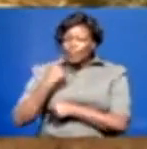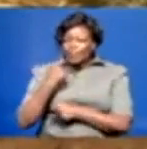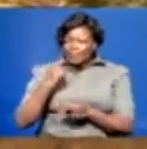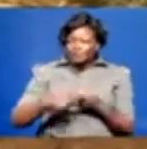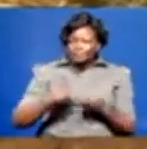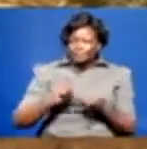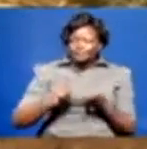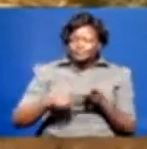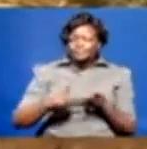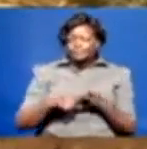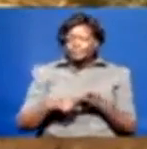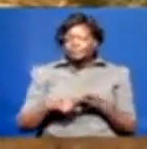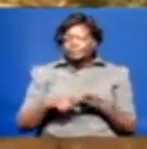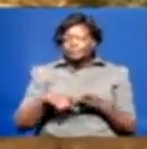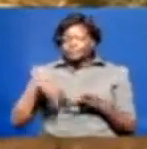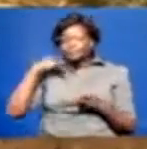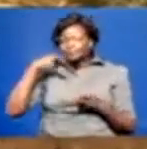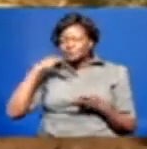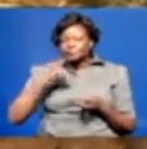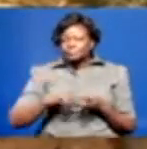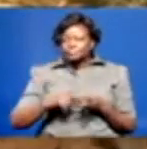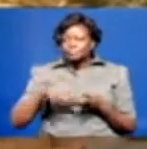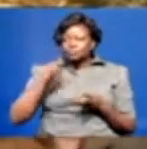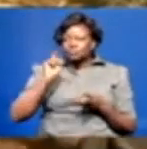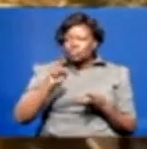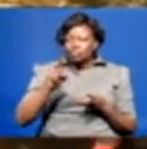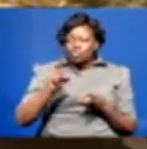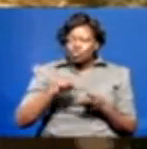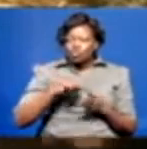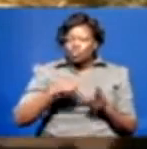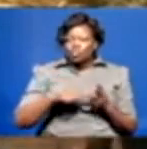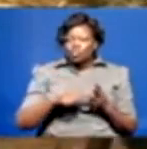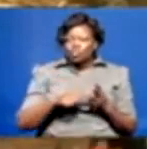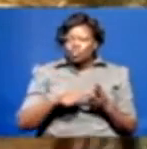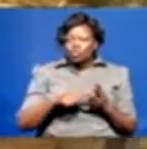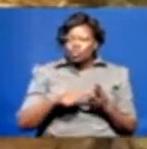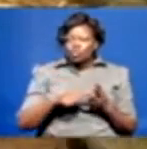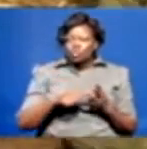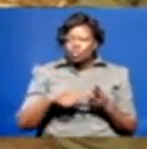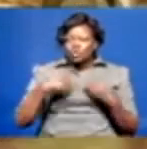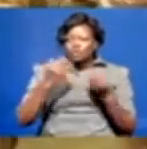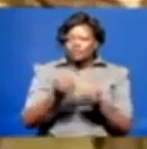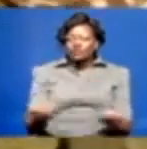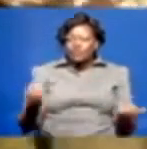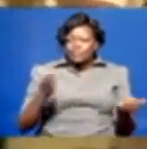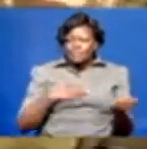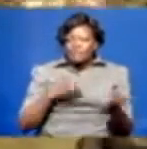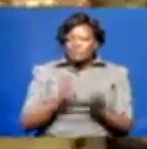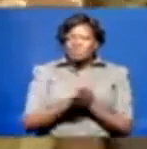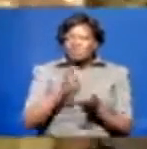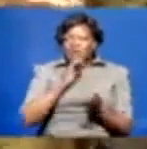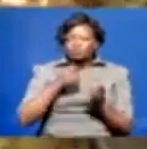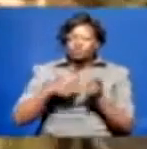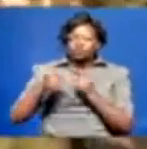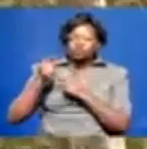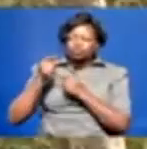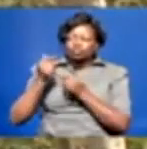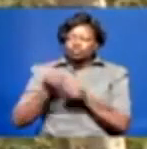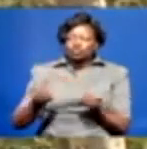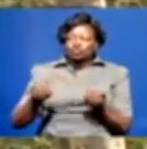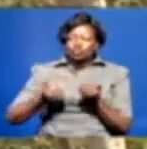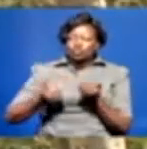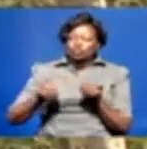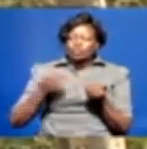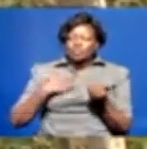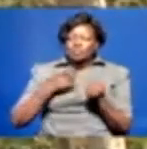kidogo, niwe na kakuku nitengeneze, ni pewa watoto wangu na wachukuu watumie ndio tukae pamoja.